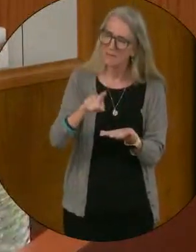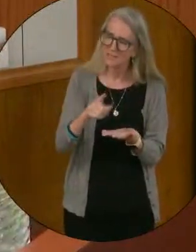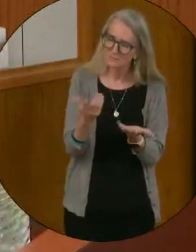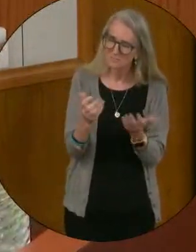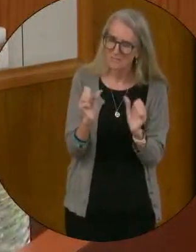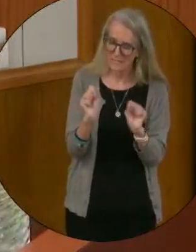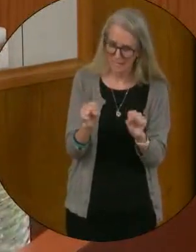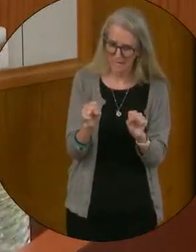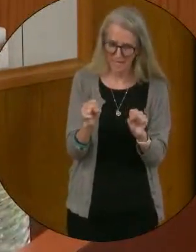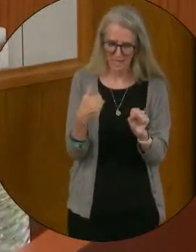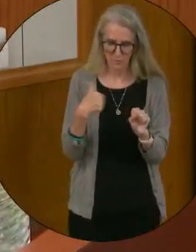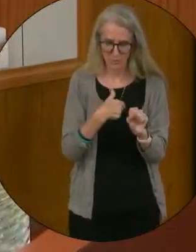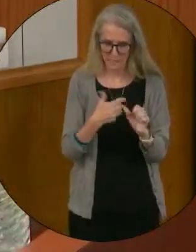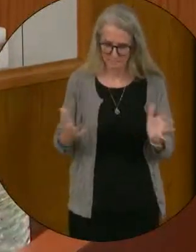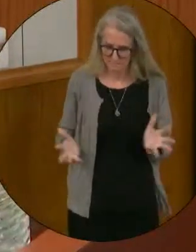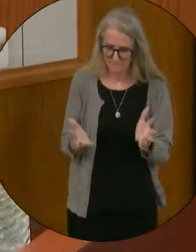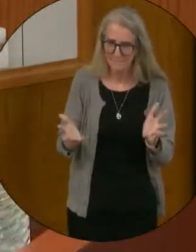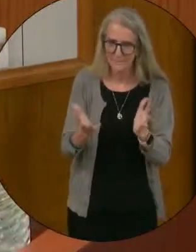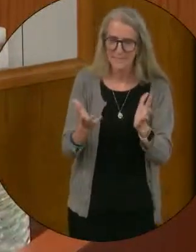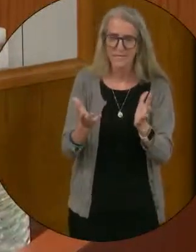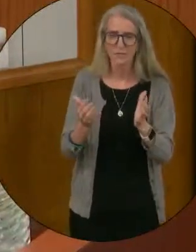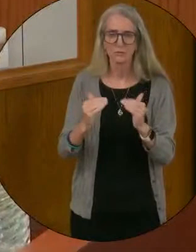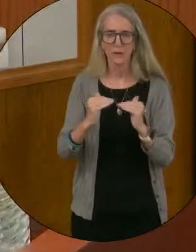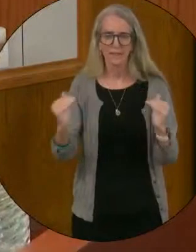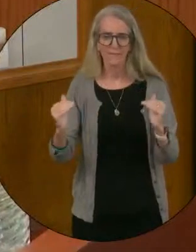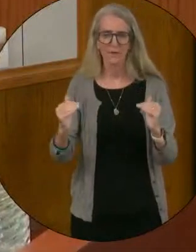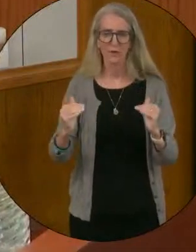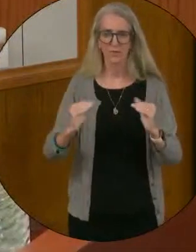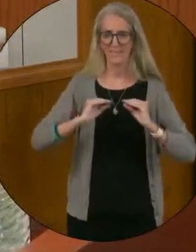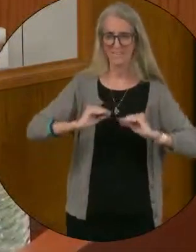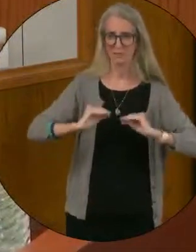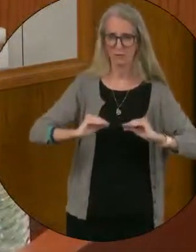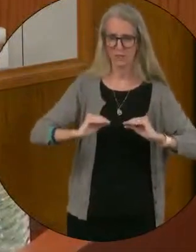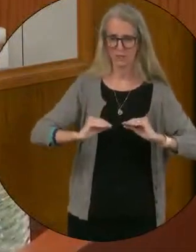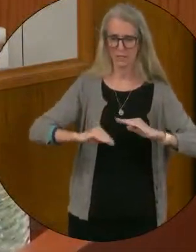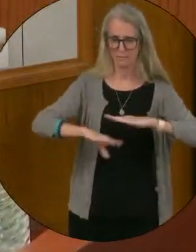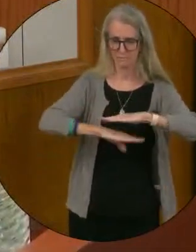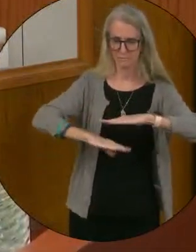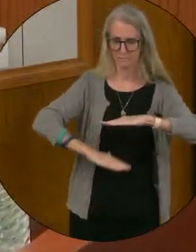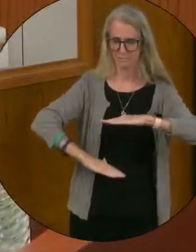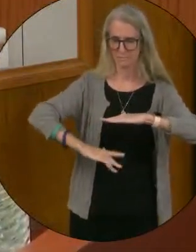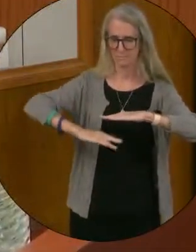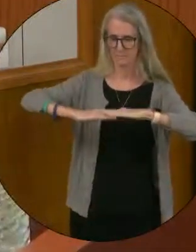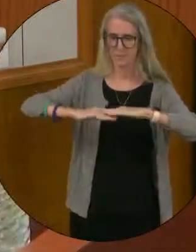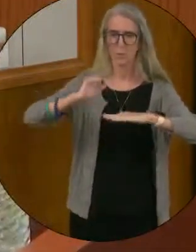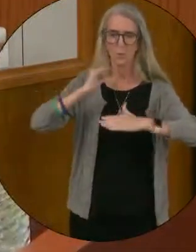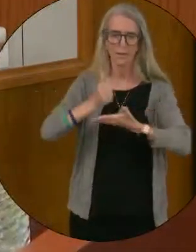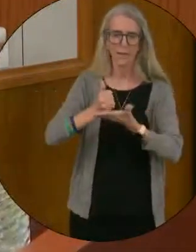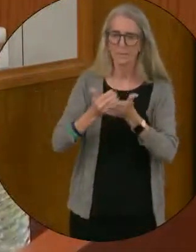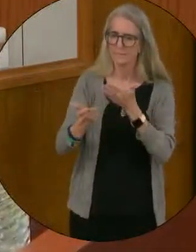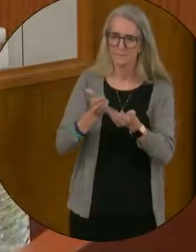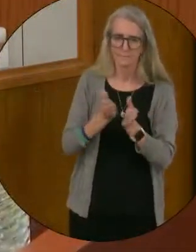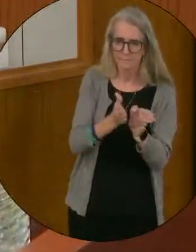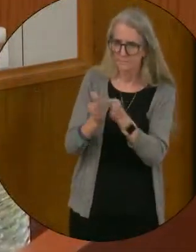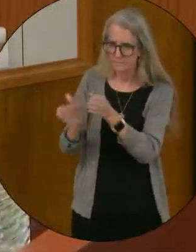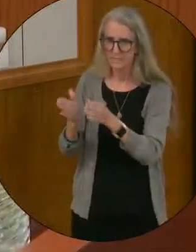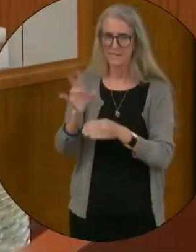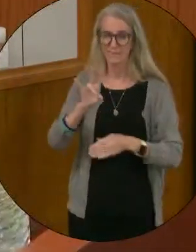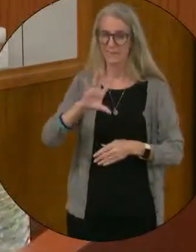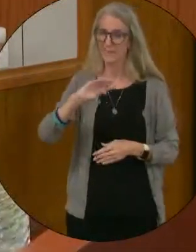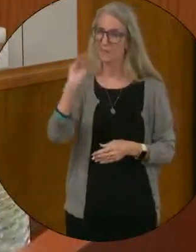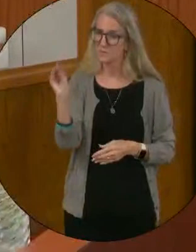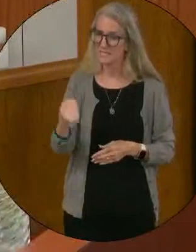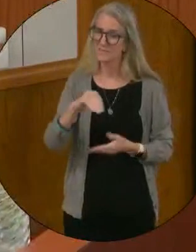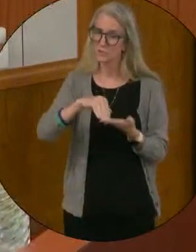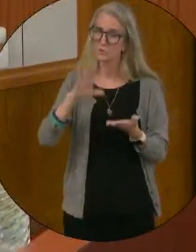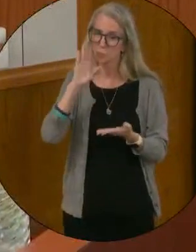point where that instruction helps them, knowing that 50 to 75% of the students that go into these college courses